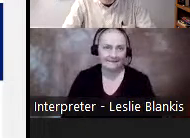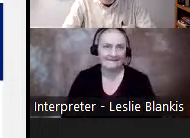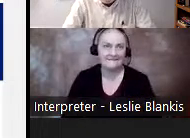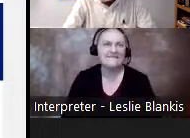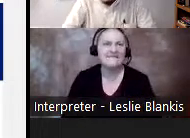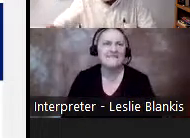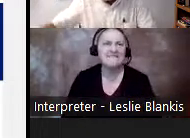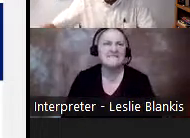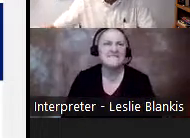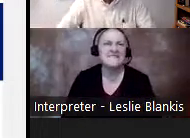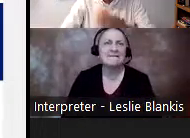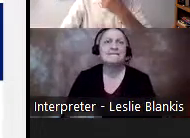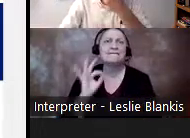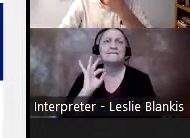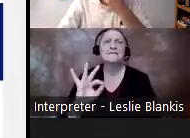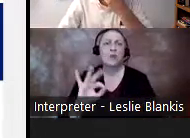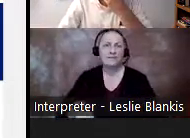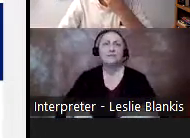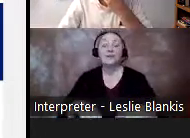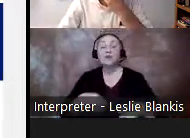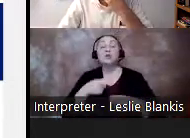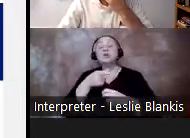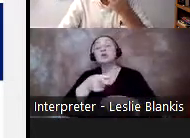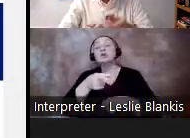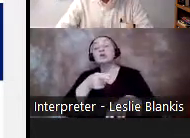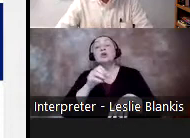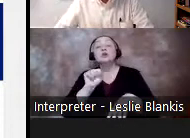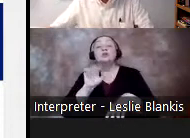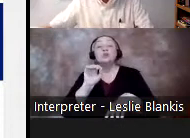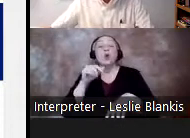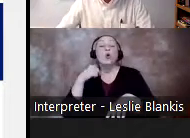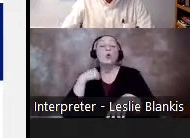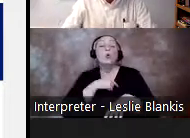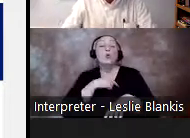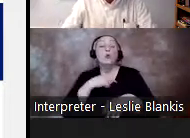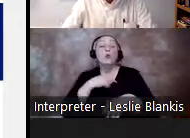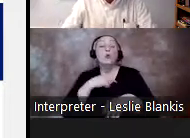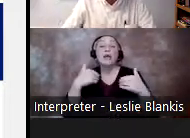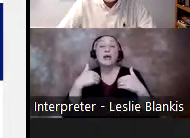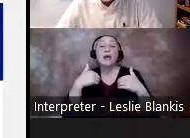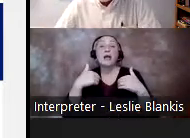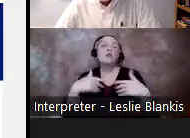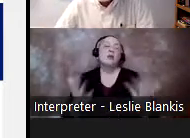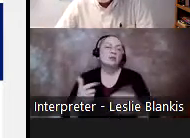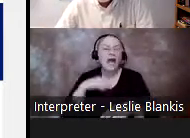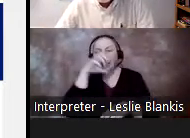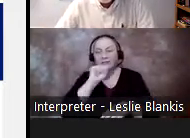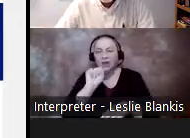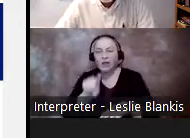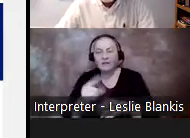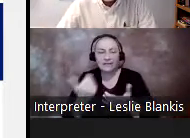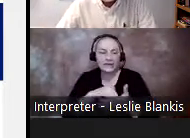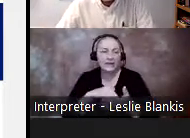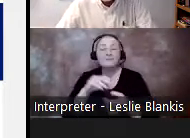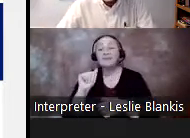mic. Okay. So we have, well, actually, I guess I'll ask again. Is the